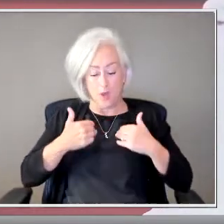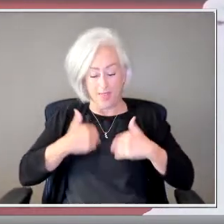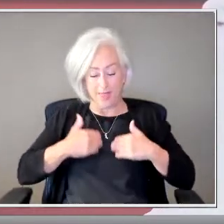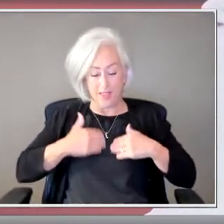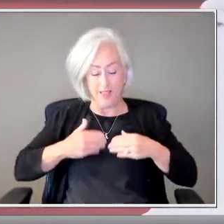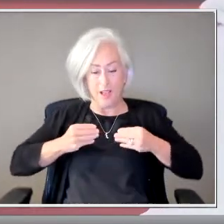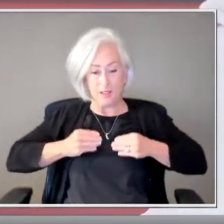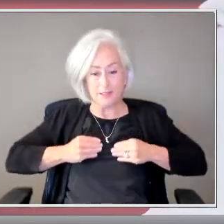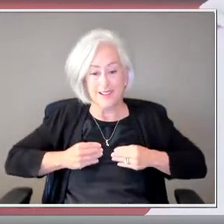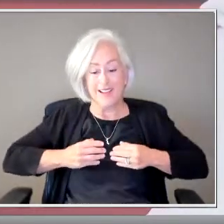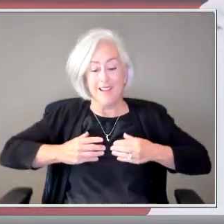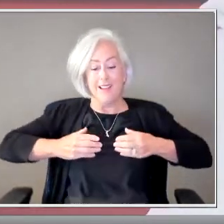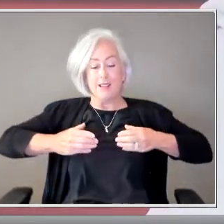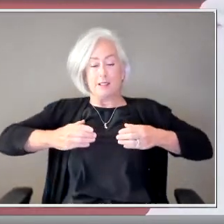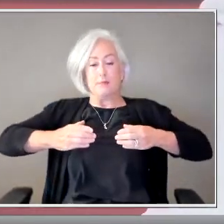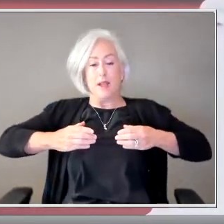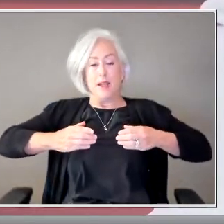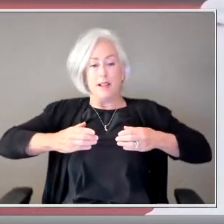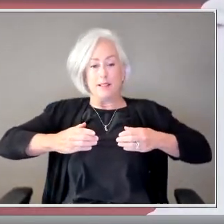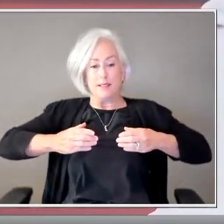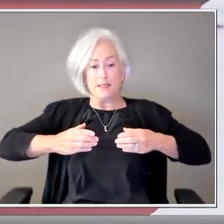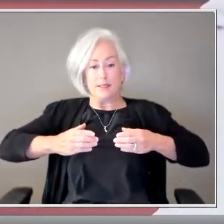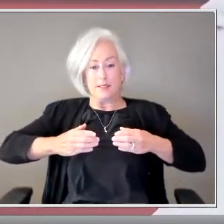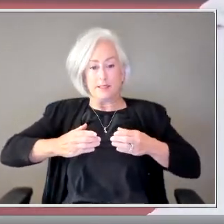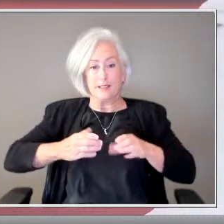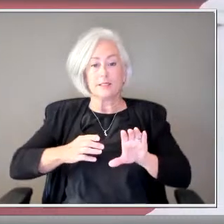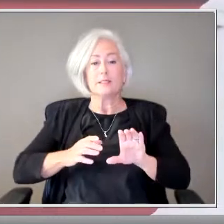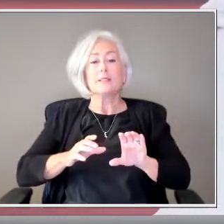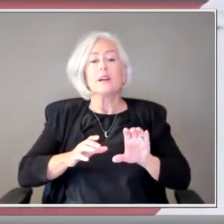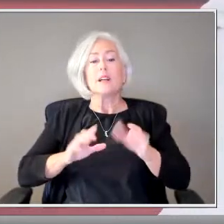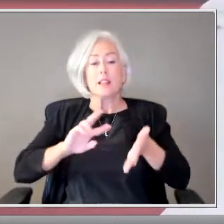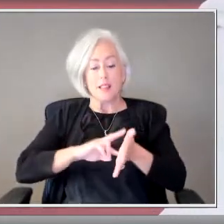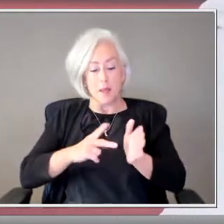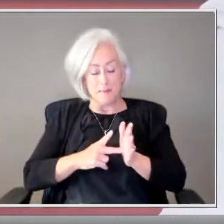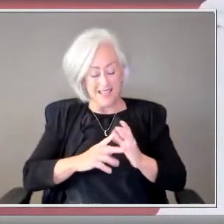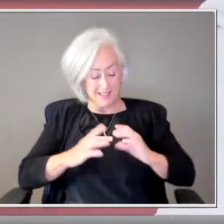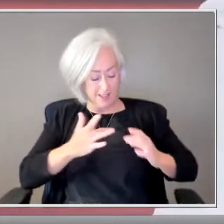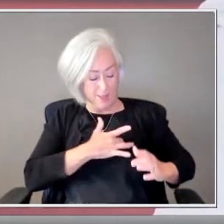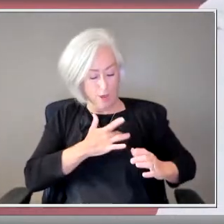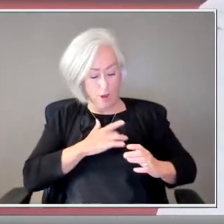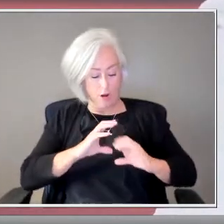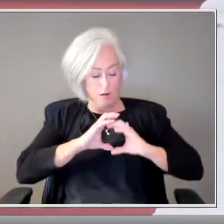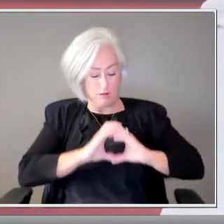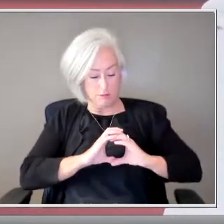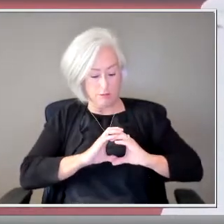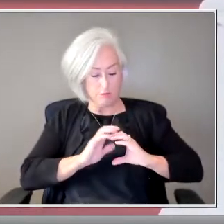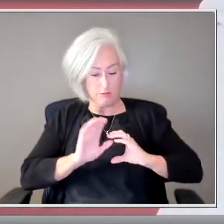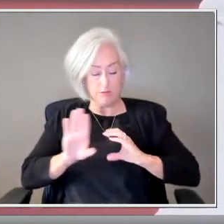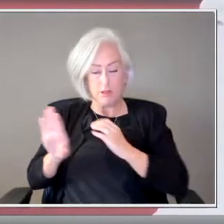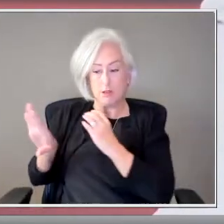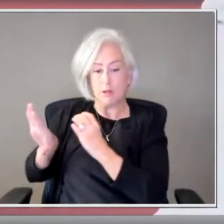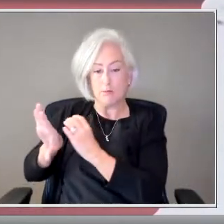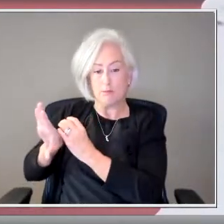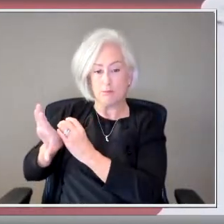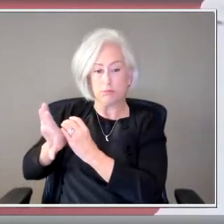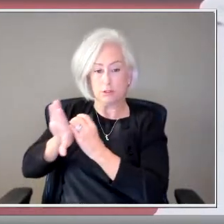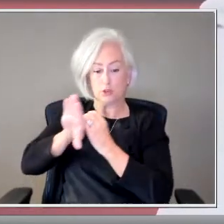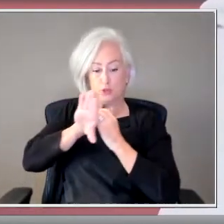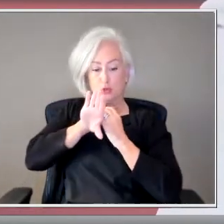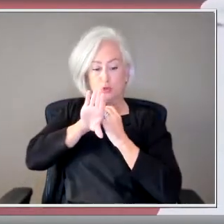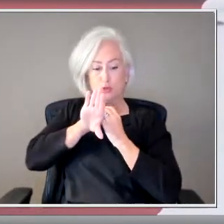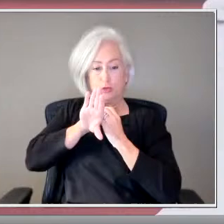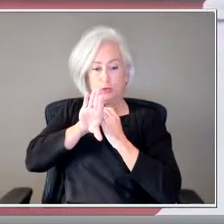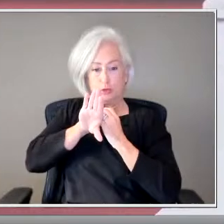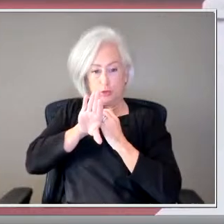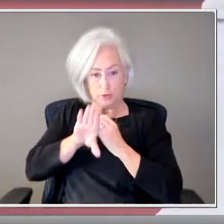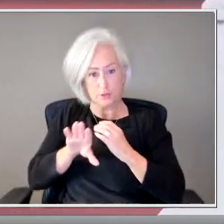the lung expands and pushes the heart back, so it moves out of this curve in the chest where it kind of tucks